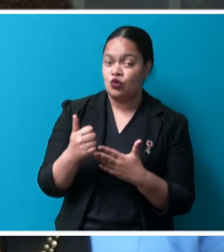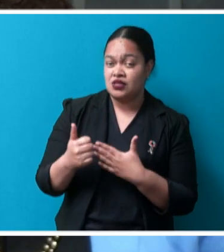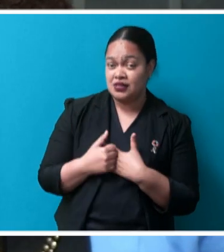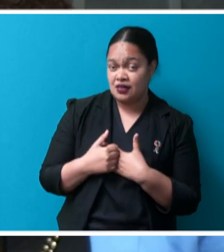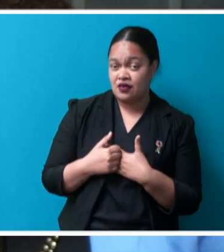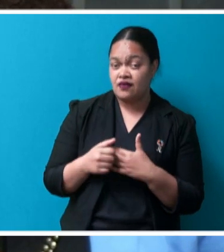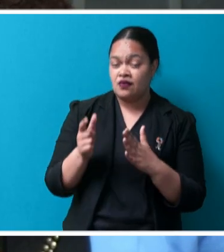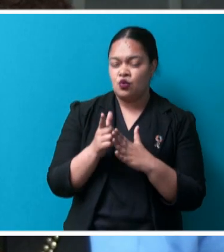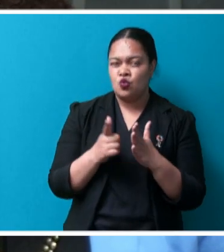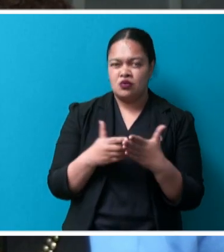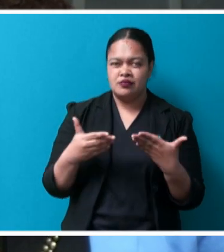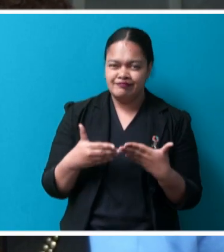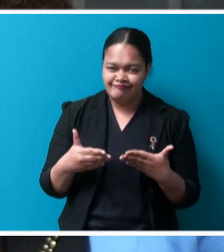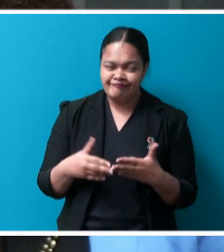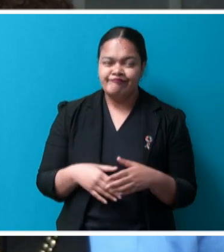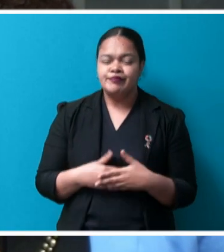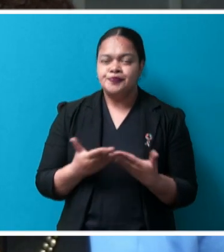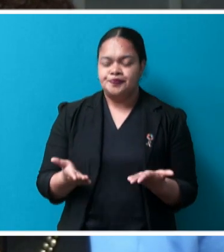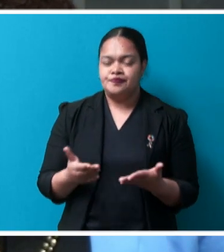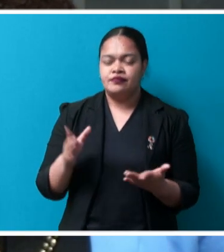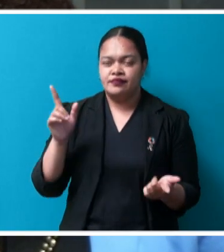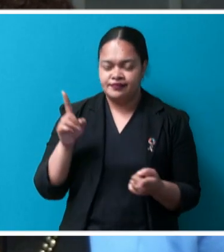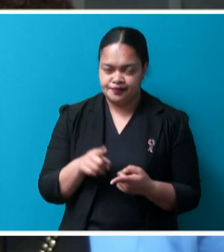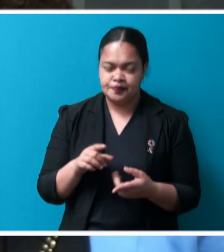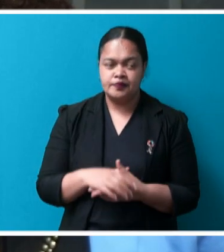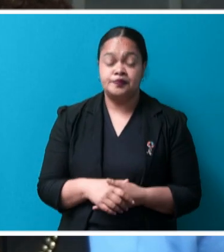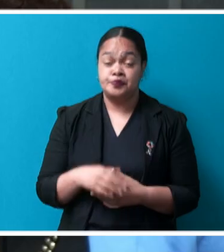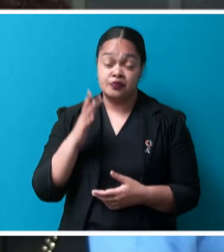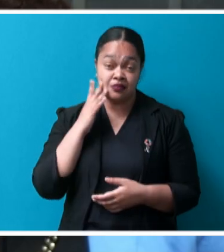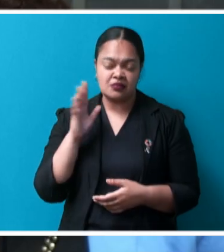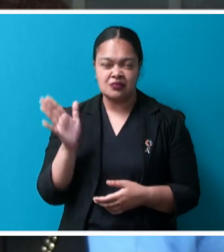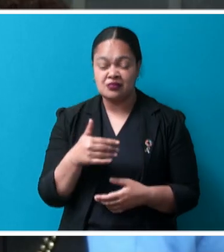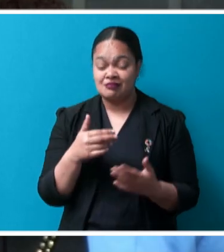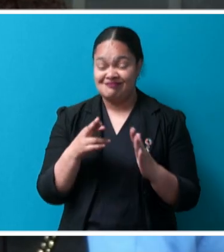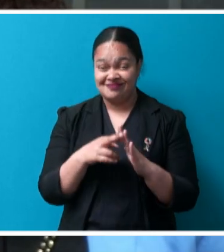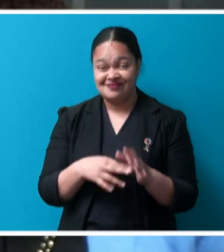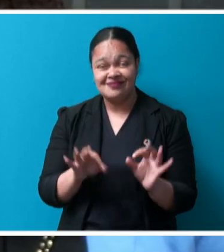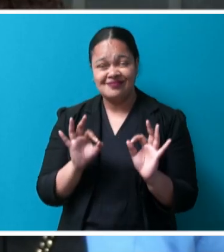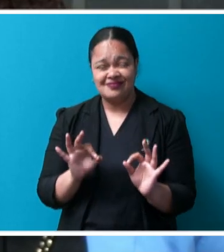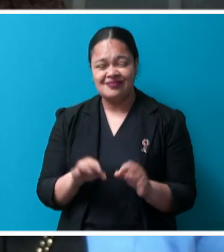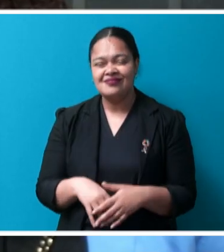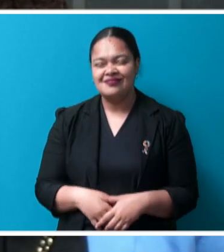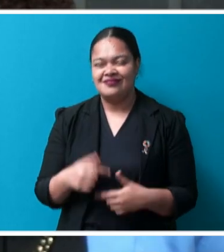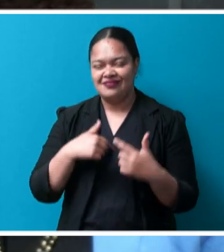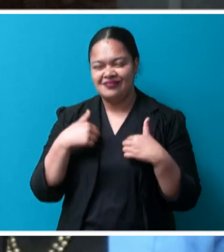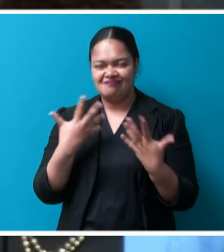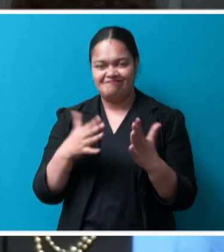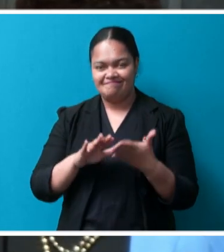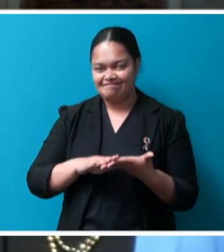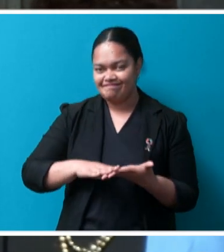lawful introduction of harm reduction. Once those regulations are in place, we intend to scale up harm